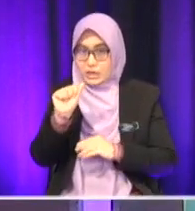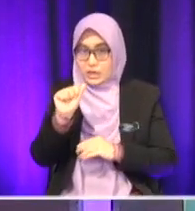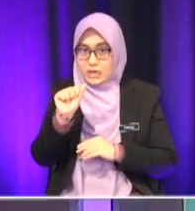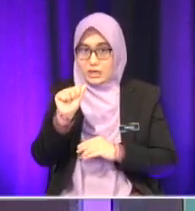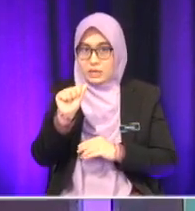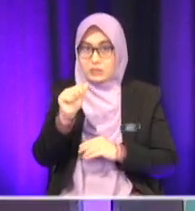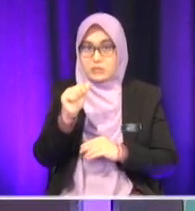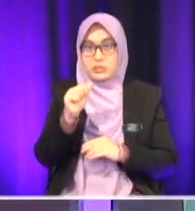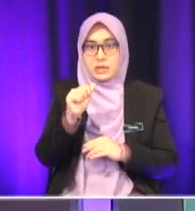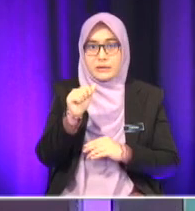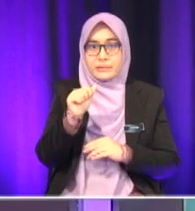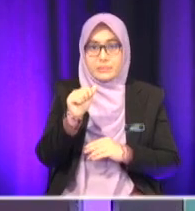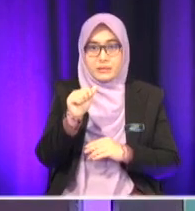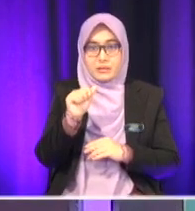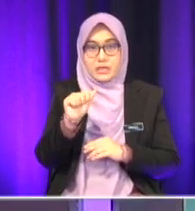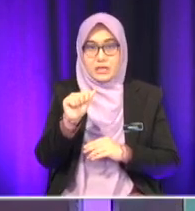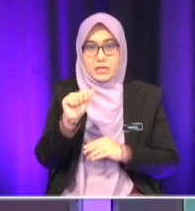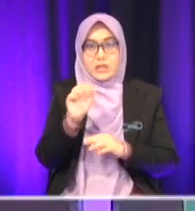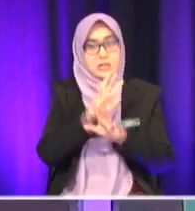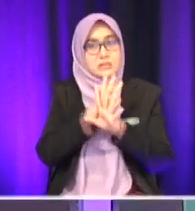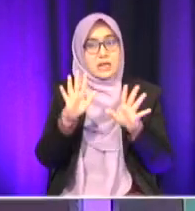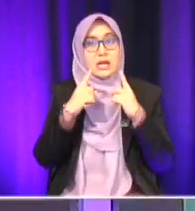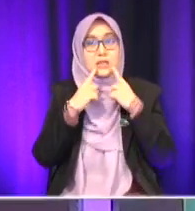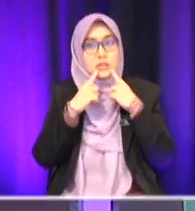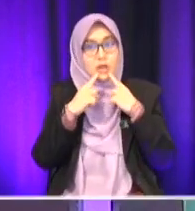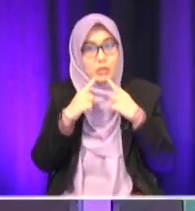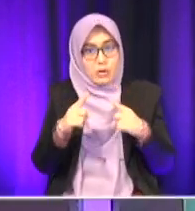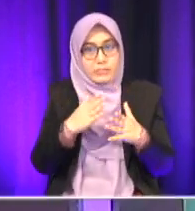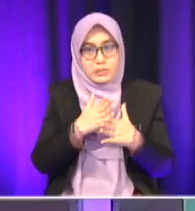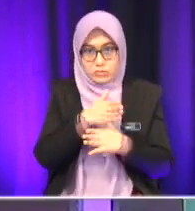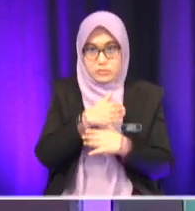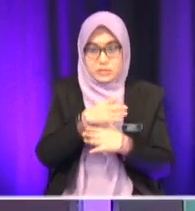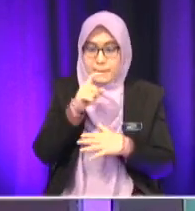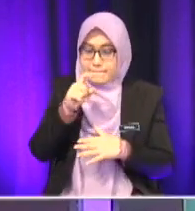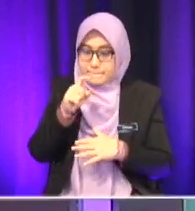A, but don't straight away